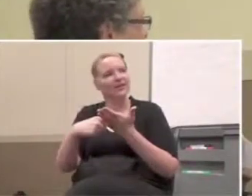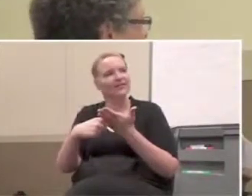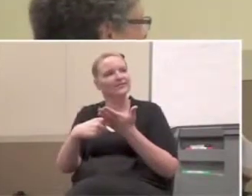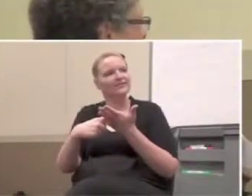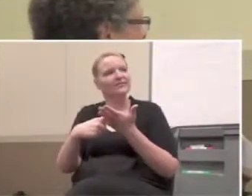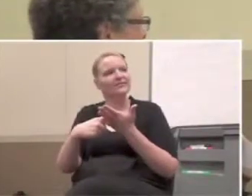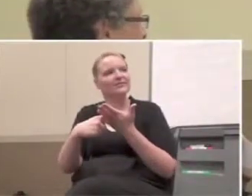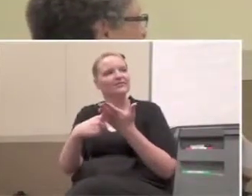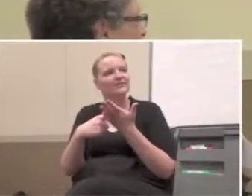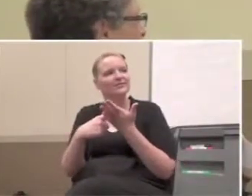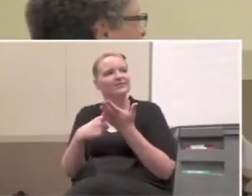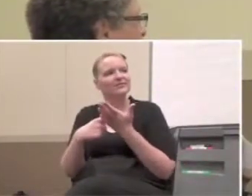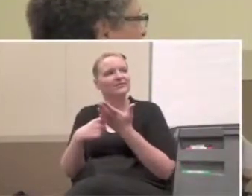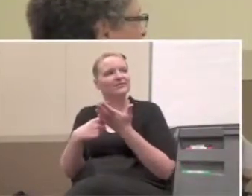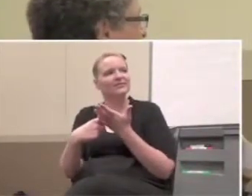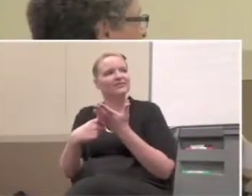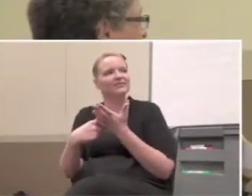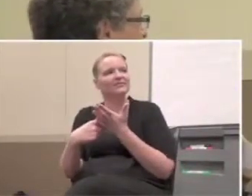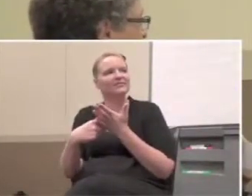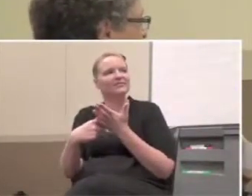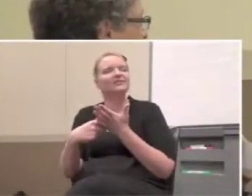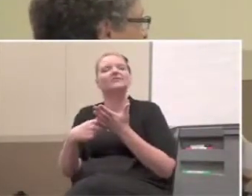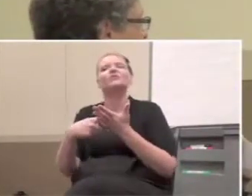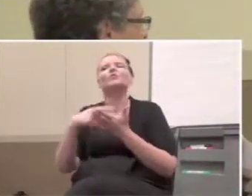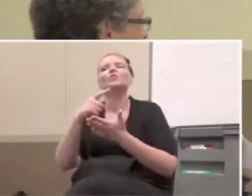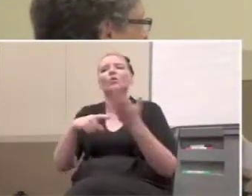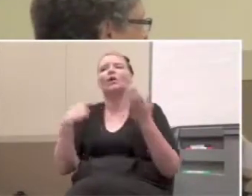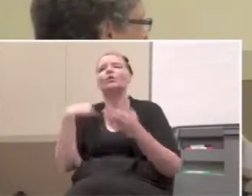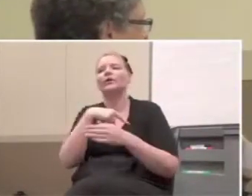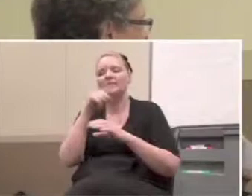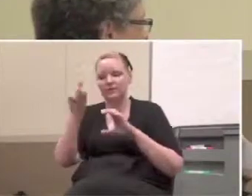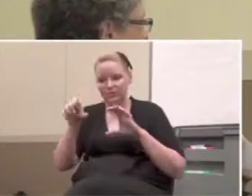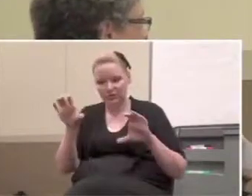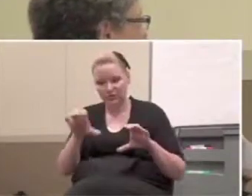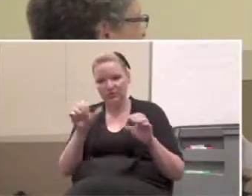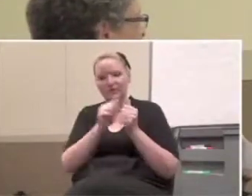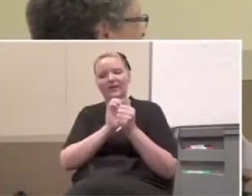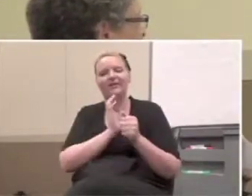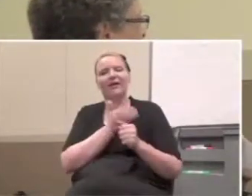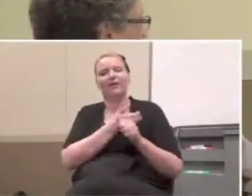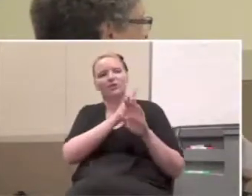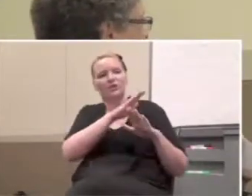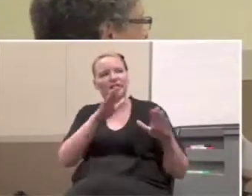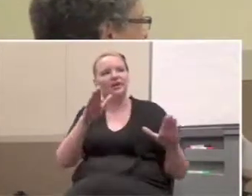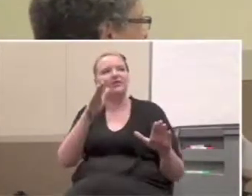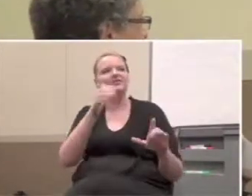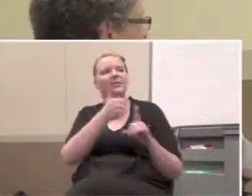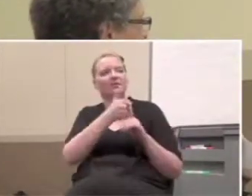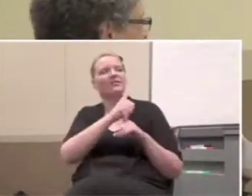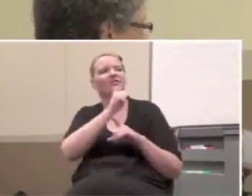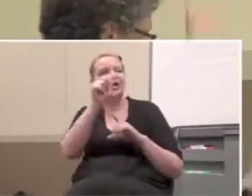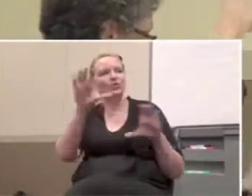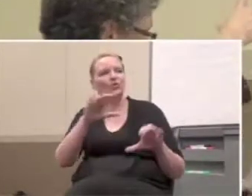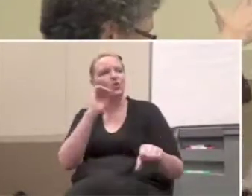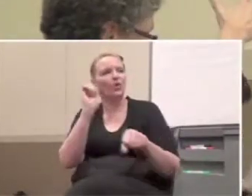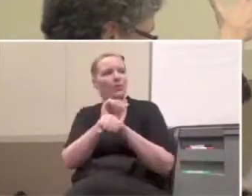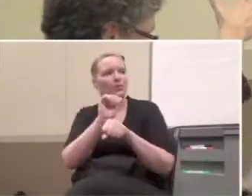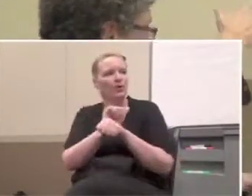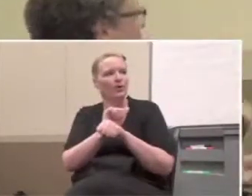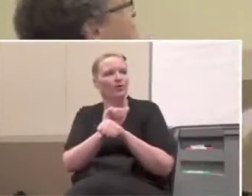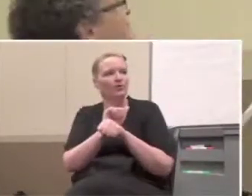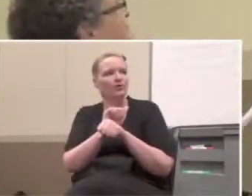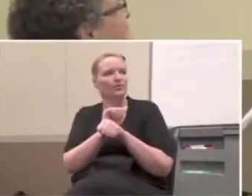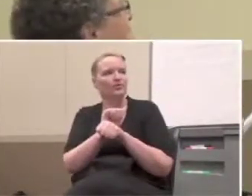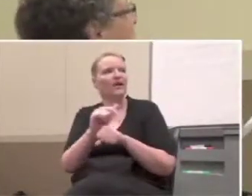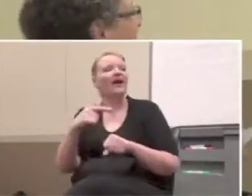we should have done with our child who didn't do our homework, that I felt that it was